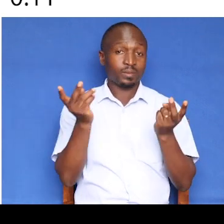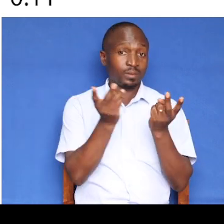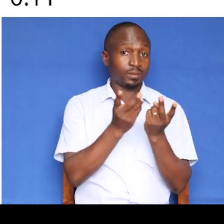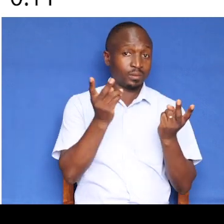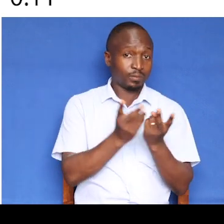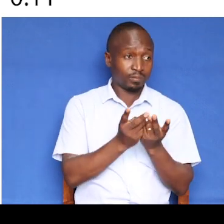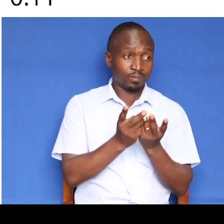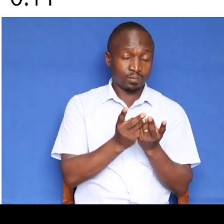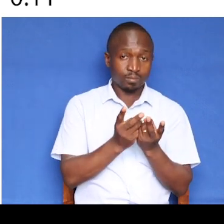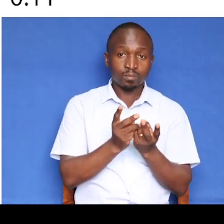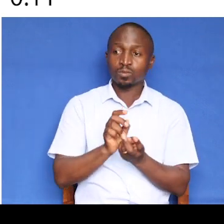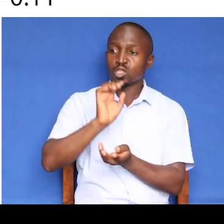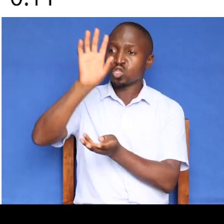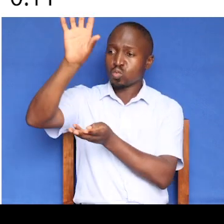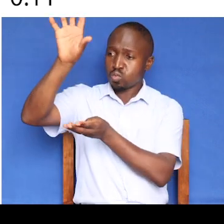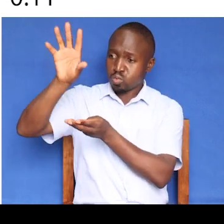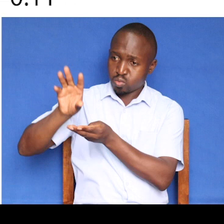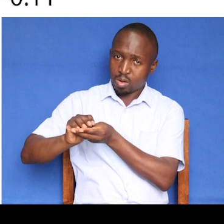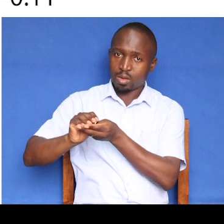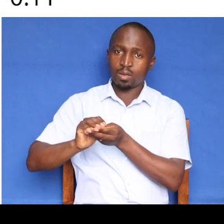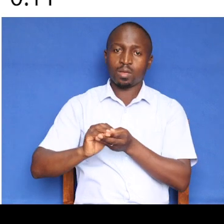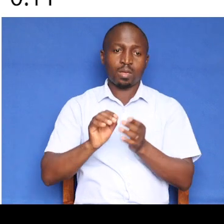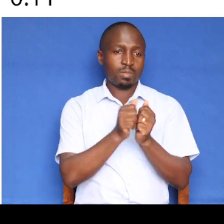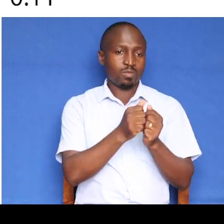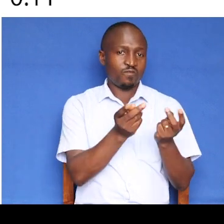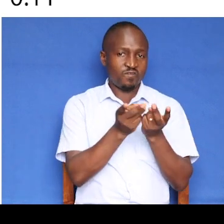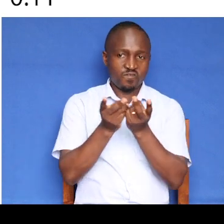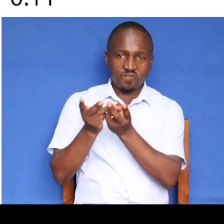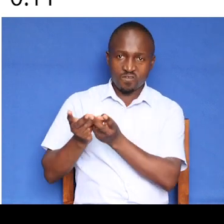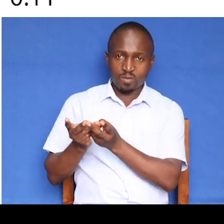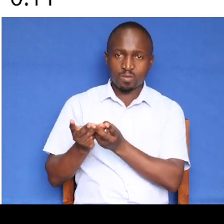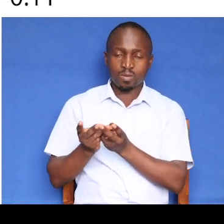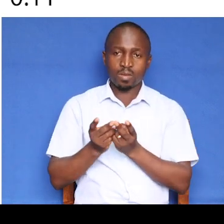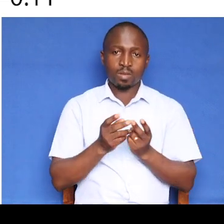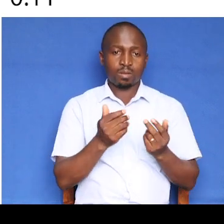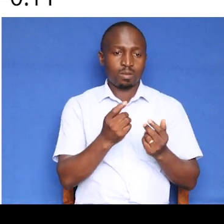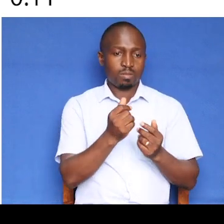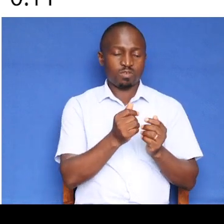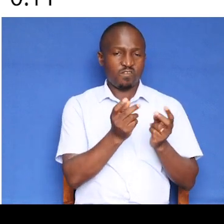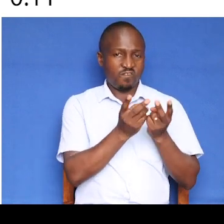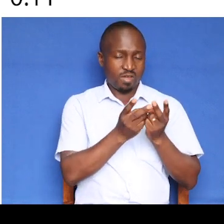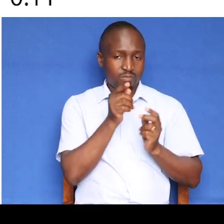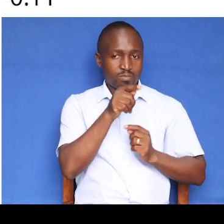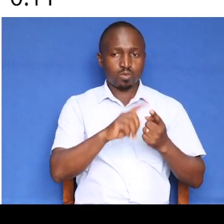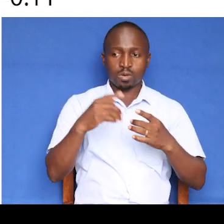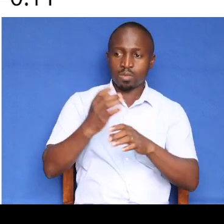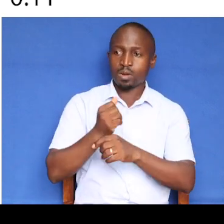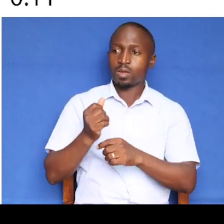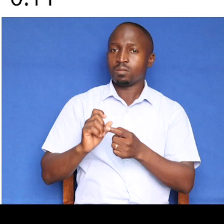to total of like term 500, 300, 500, and 200. We